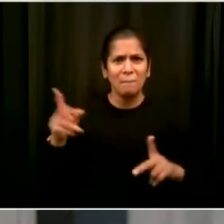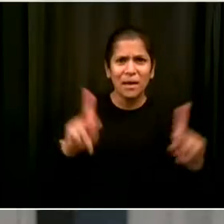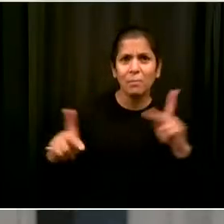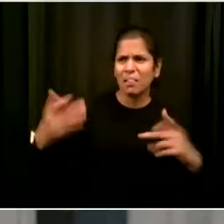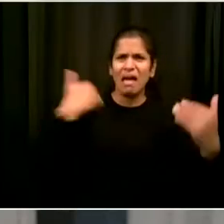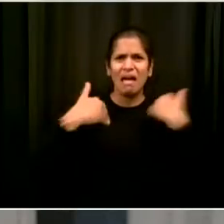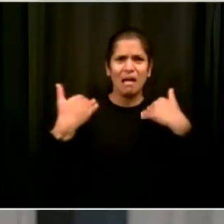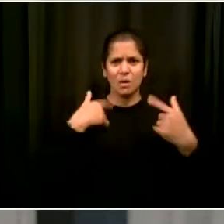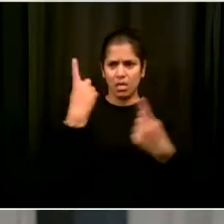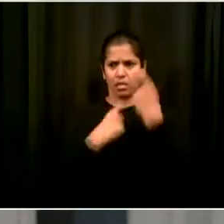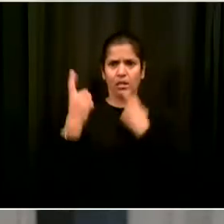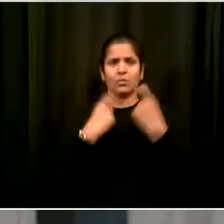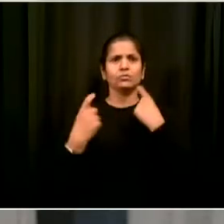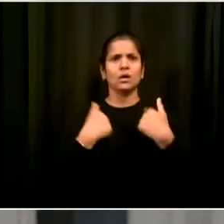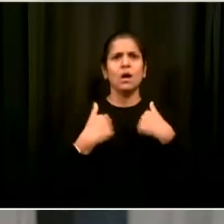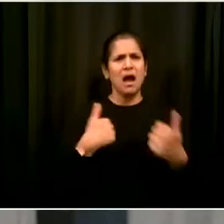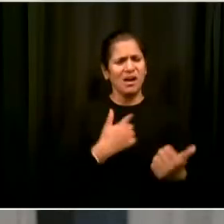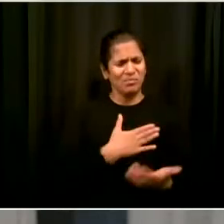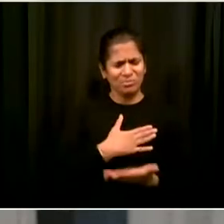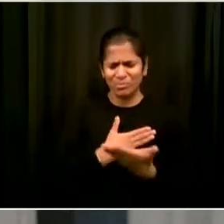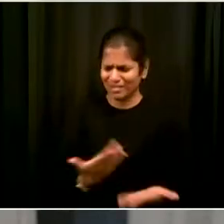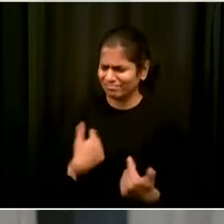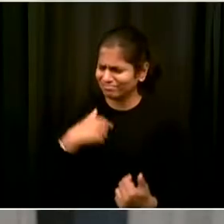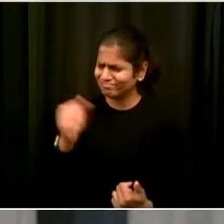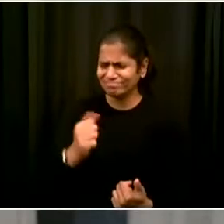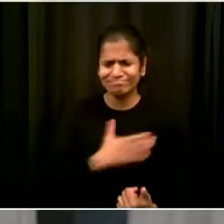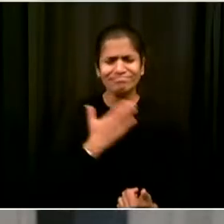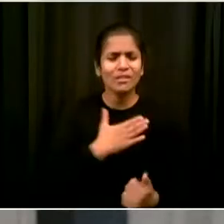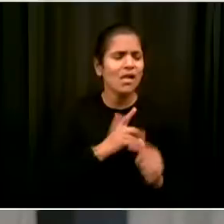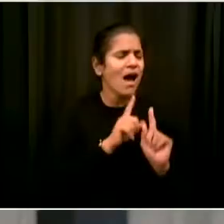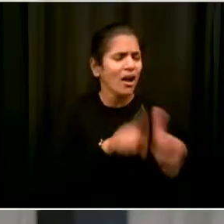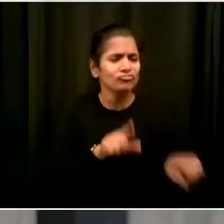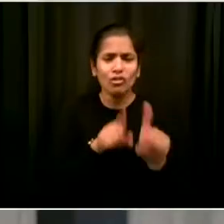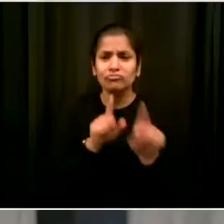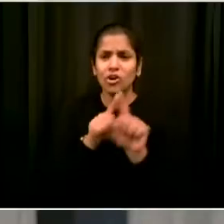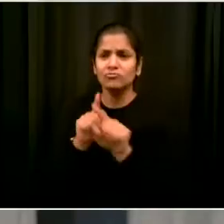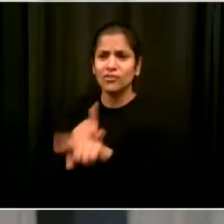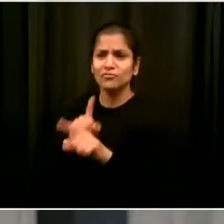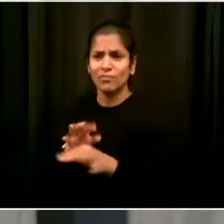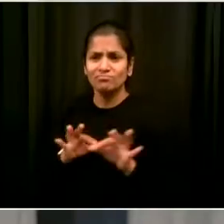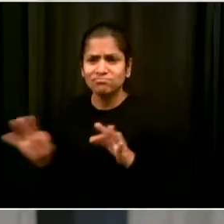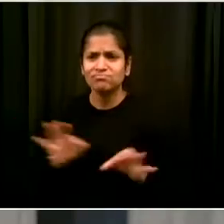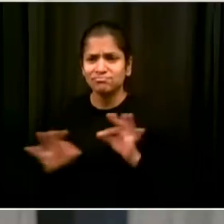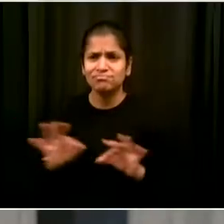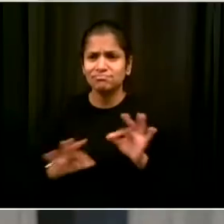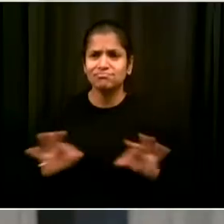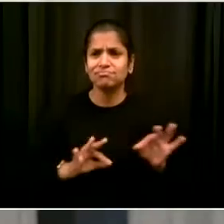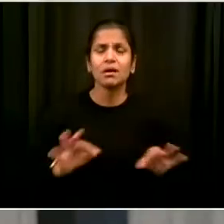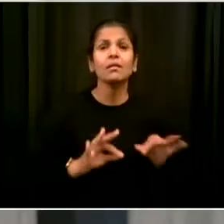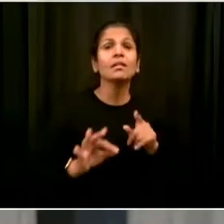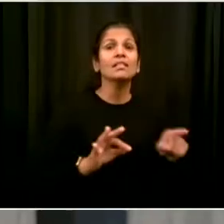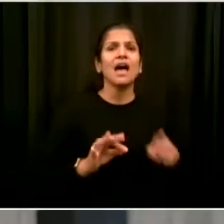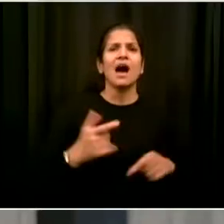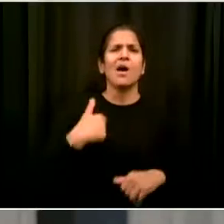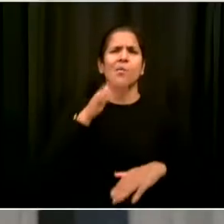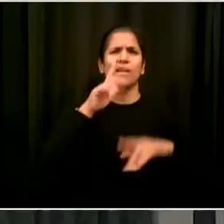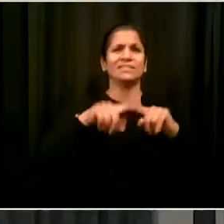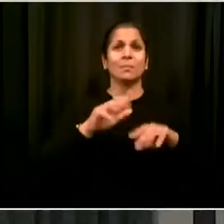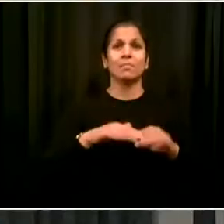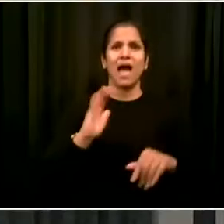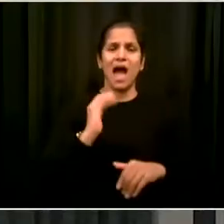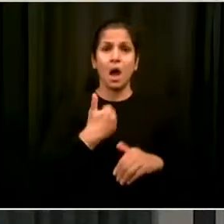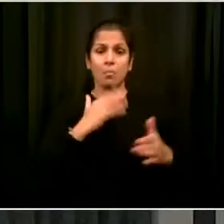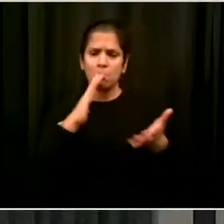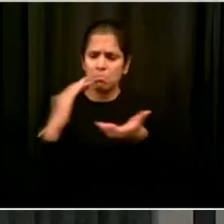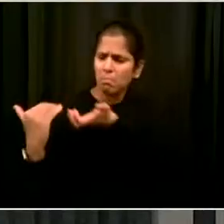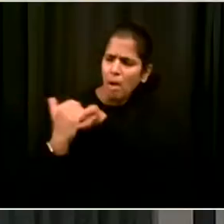making sure that they have the resources, that they can do the outreach themselves, and we're also partnering with them in the communities that they're working in. And I want to